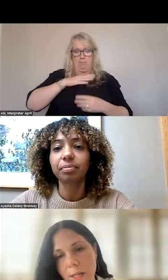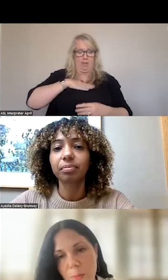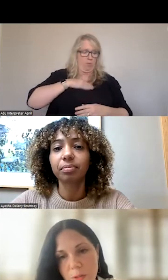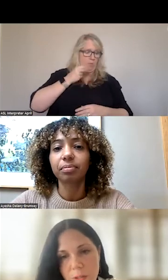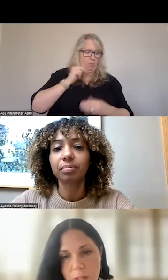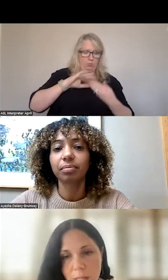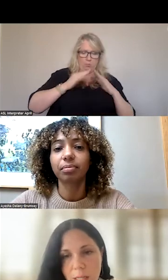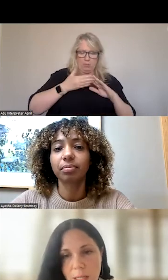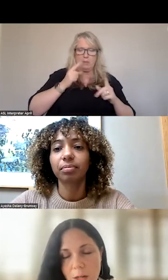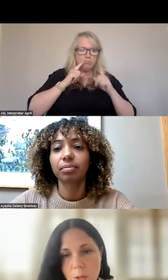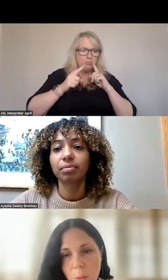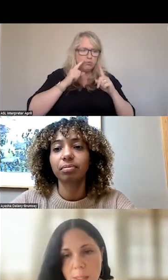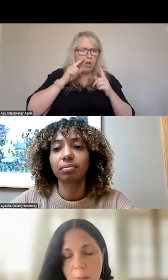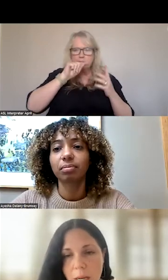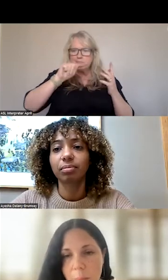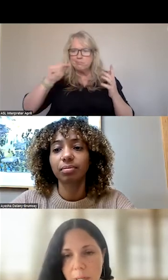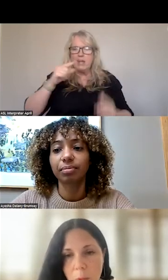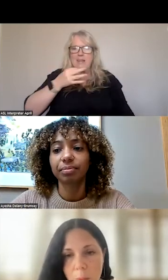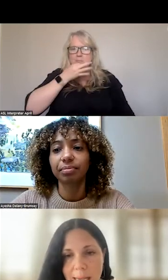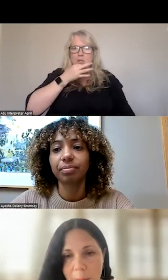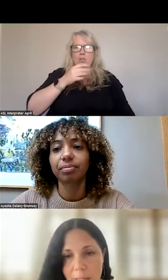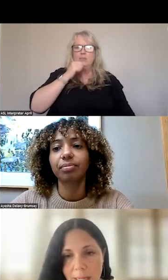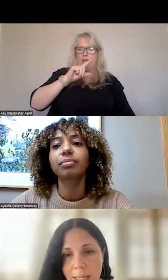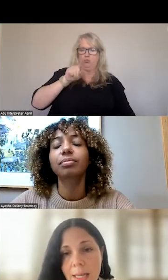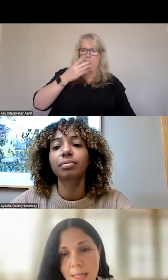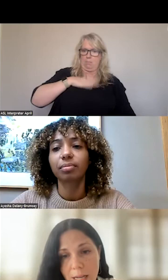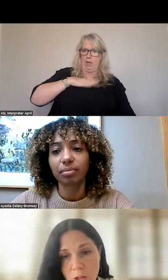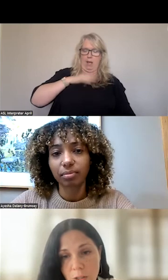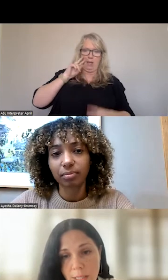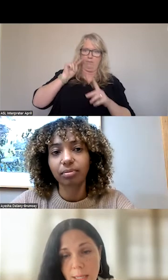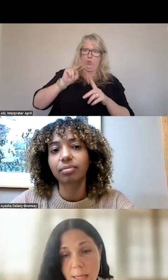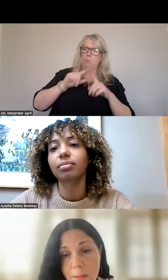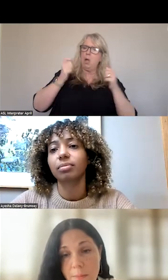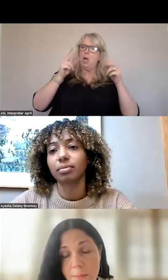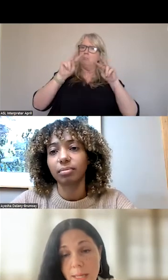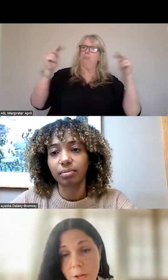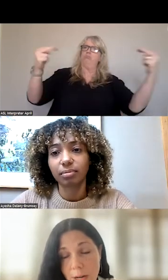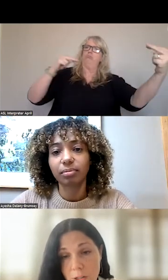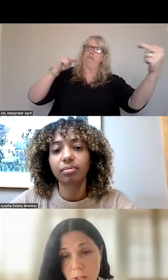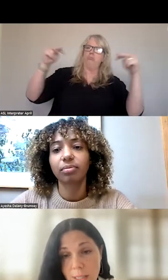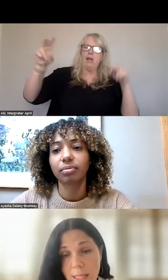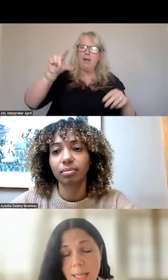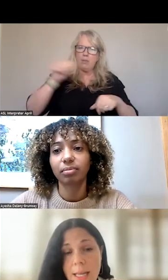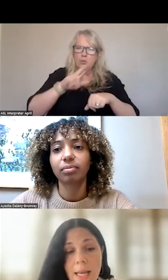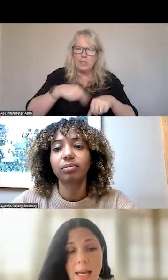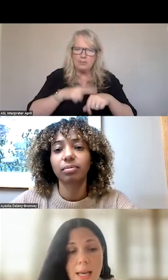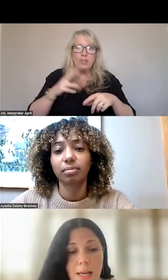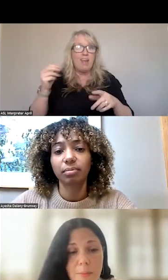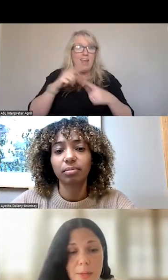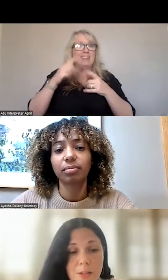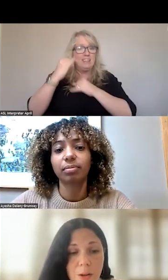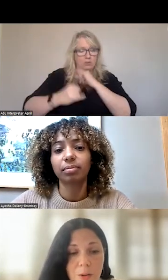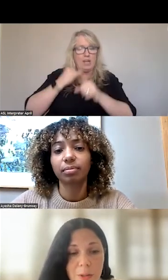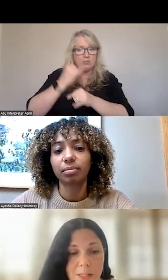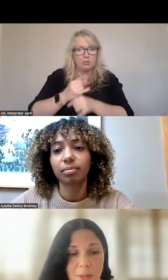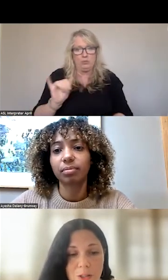talking to experts to see, you know, so it wasn't myopic, what was happening nationally and internationally.